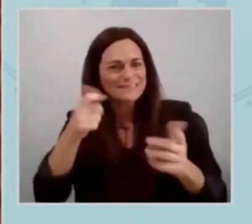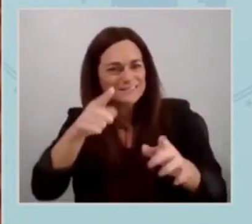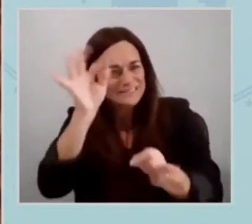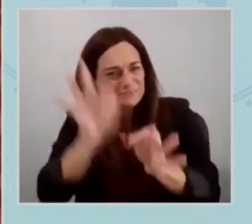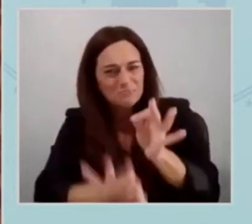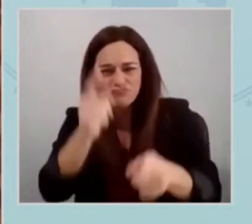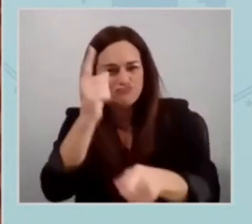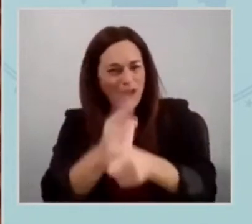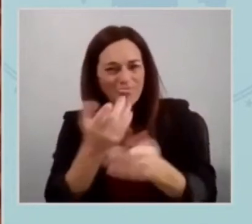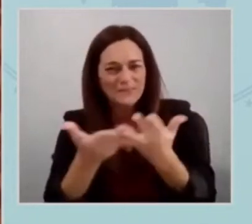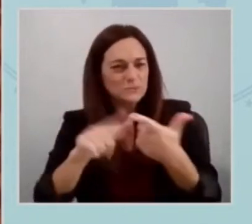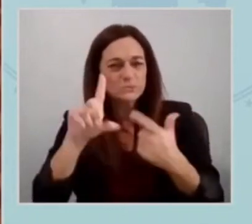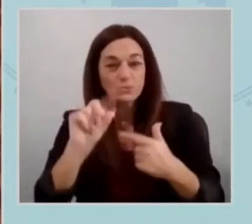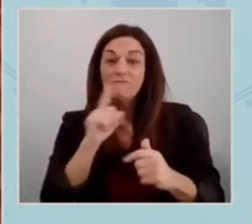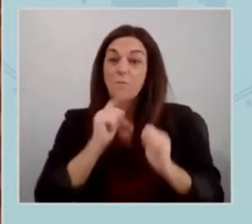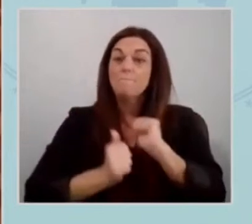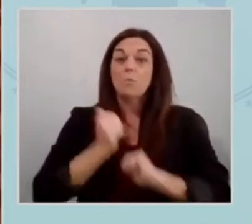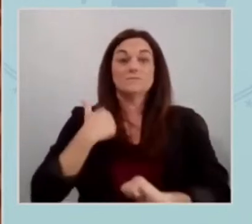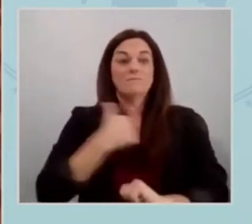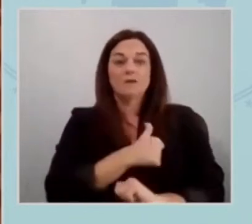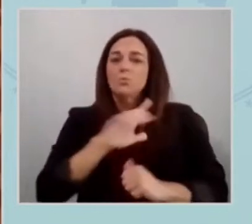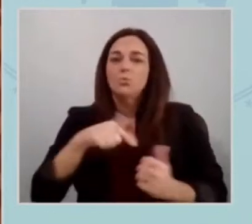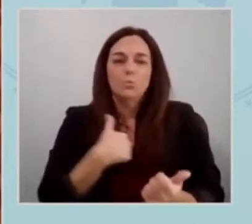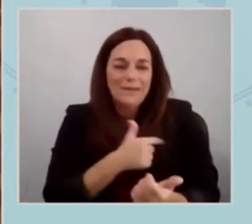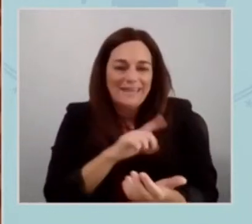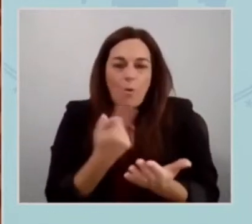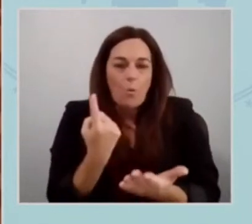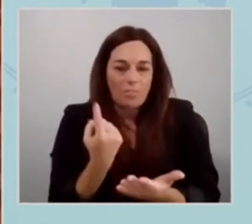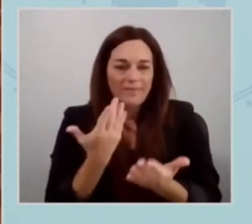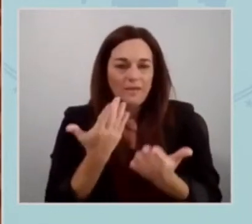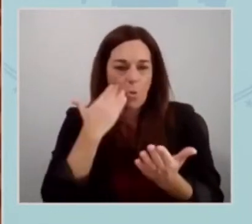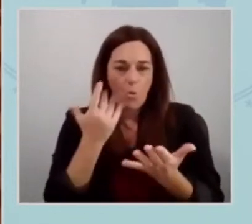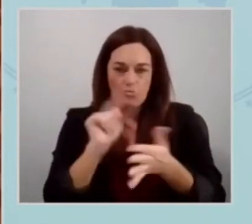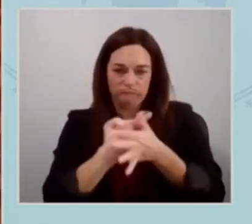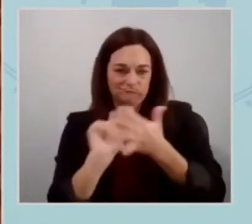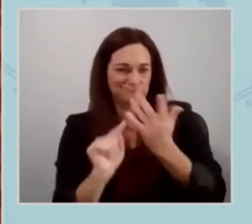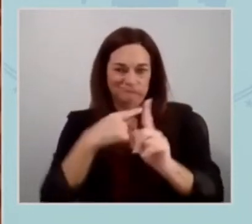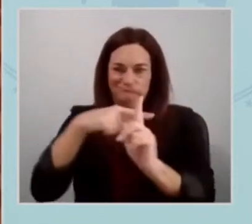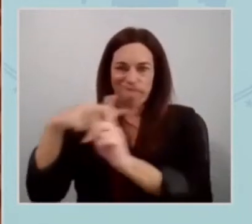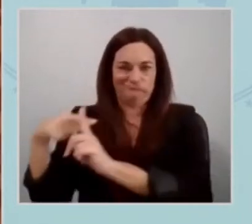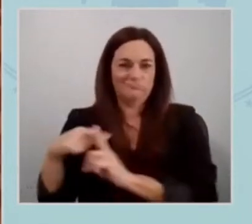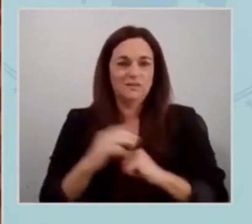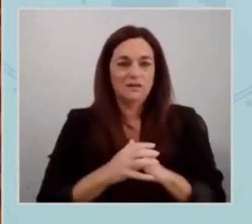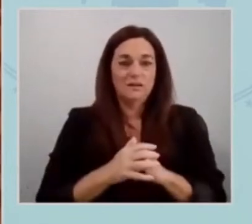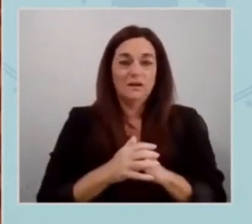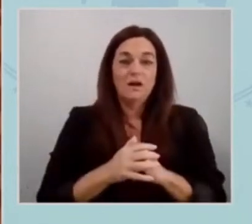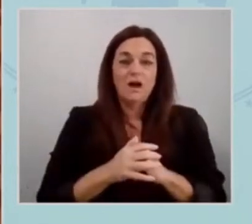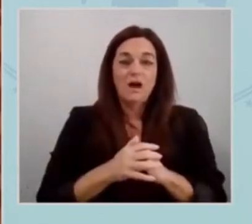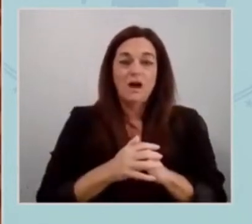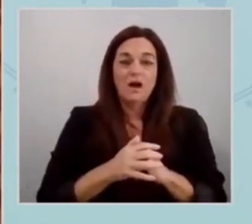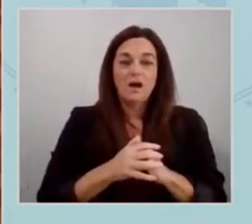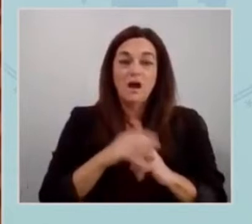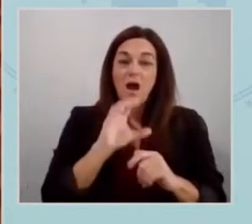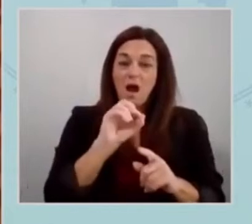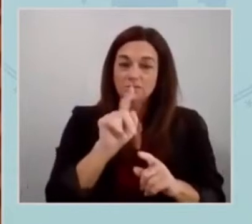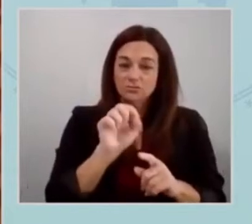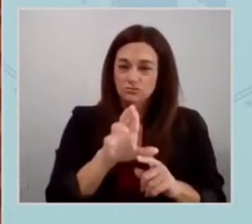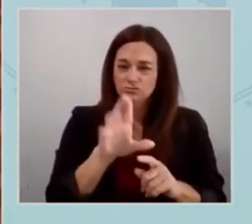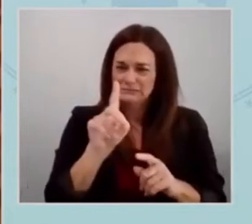diverse and vast, we answer that call because it's simply the right thing to do. For most of us, all we know is hospitality.